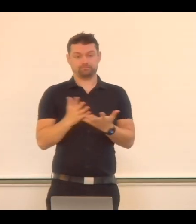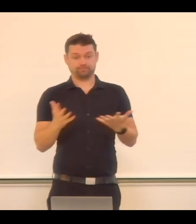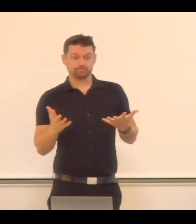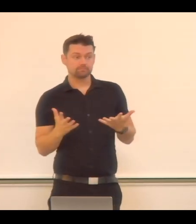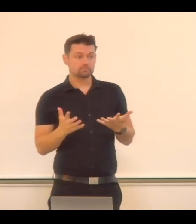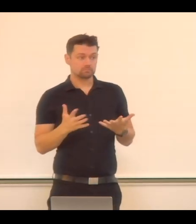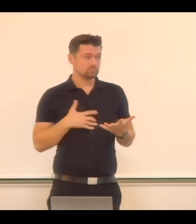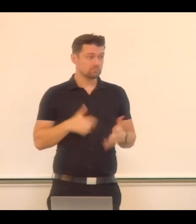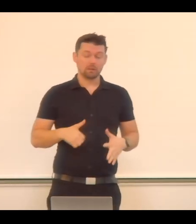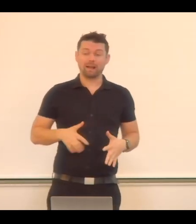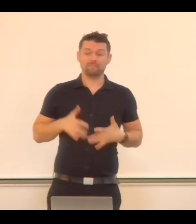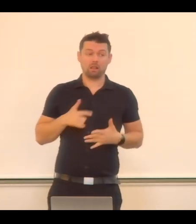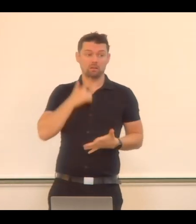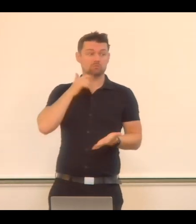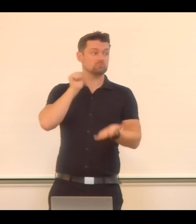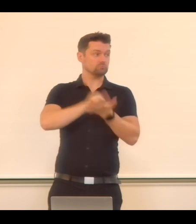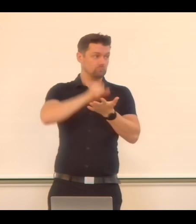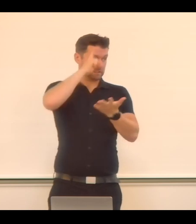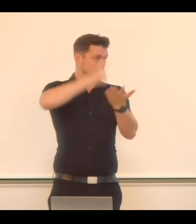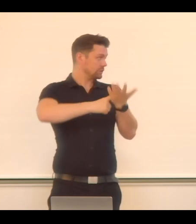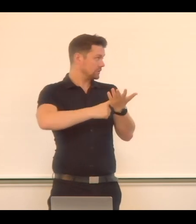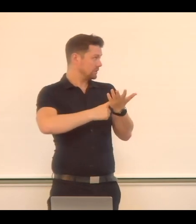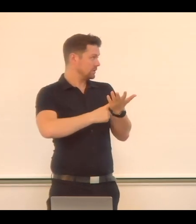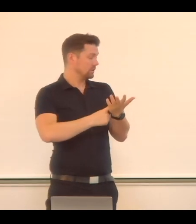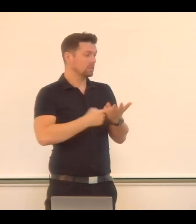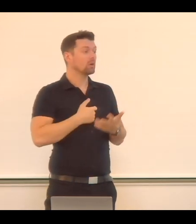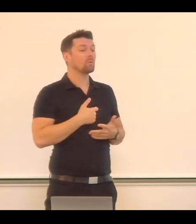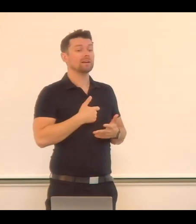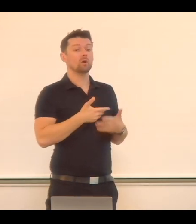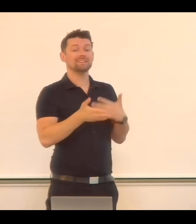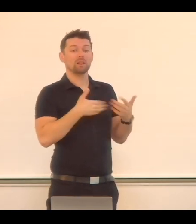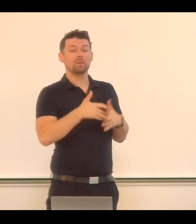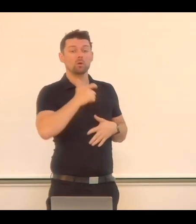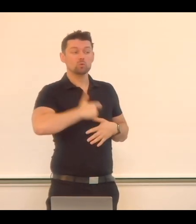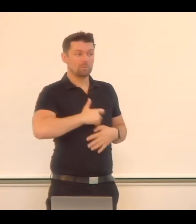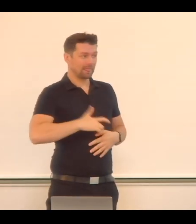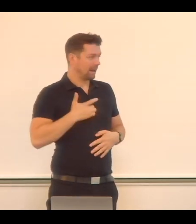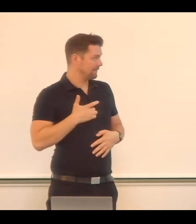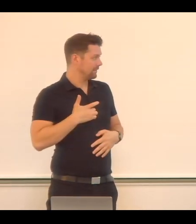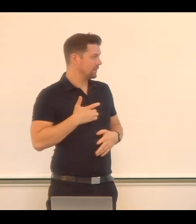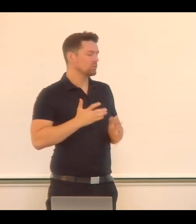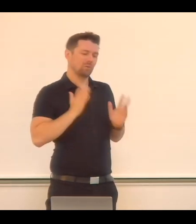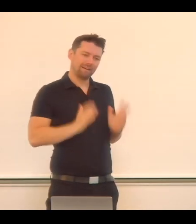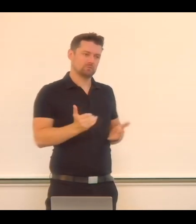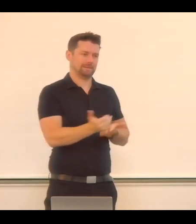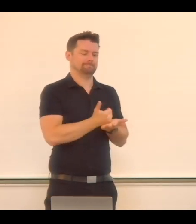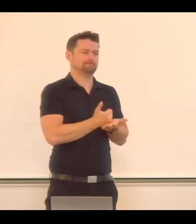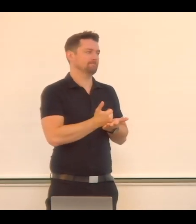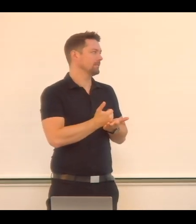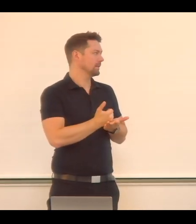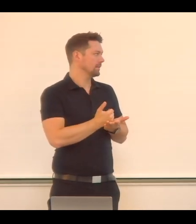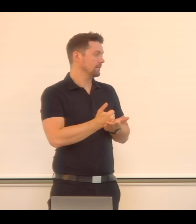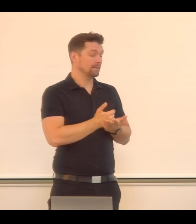made the right decision. In my opinion, they made the right decision. When you're dealing with human life, you're going to be extra conservative. And if you